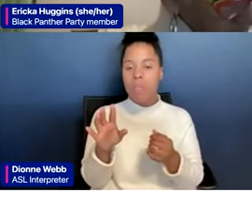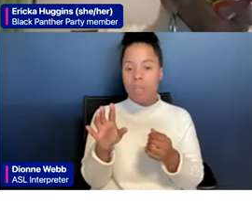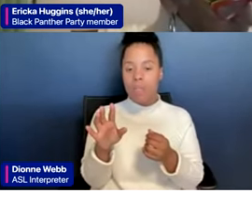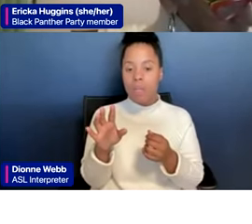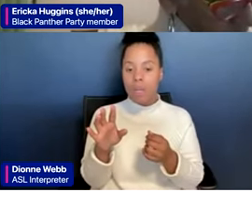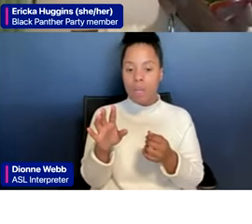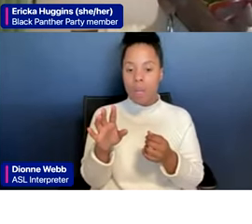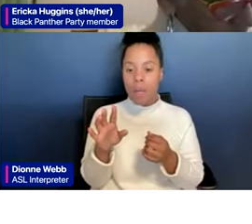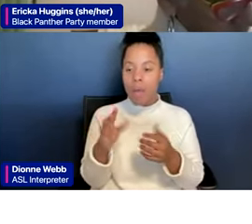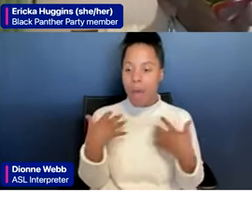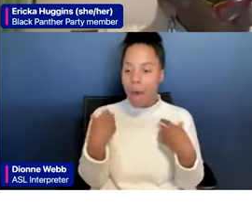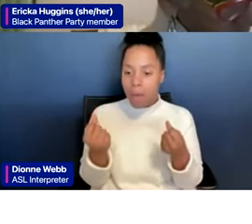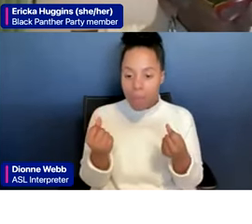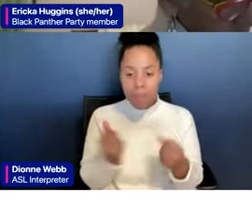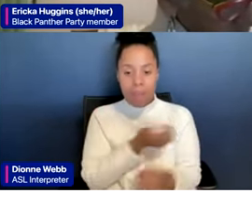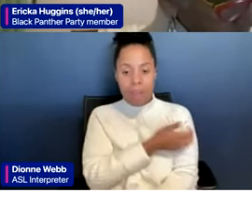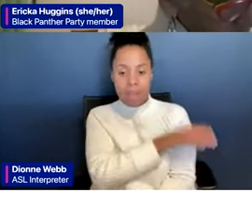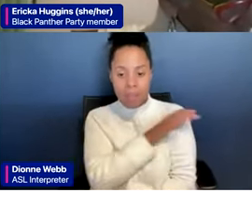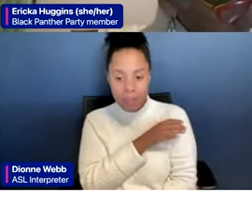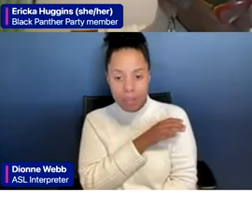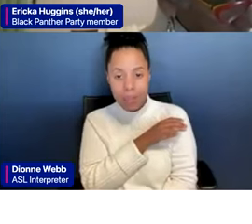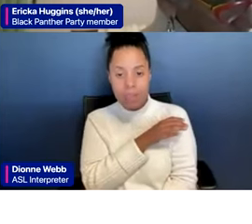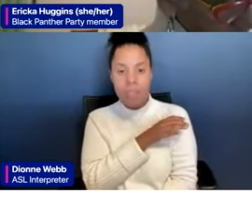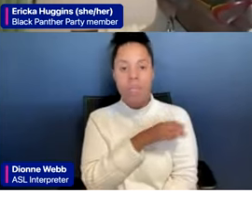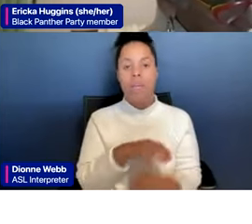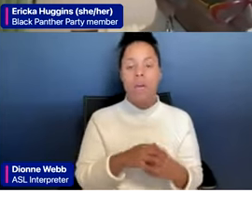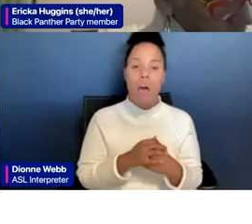healthcare clinics, ambulance corps,